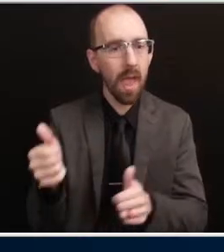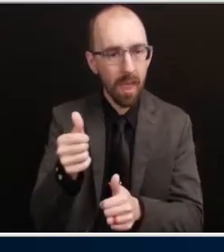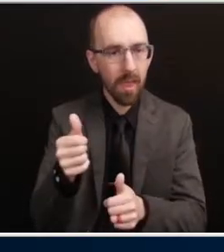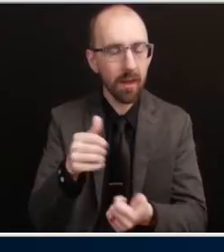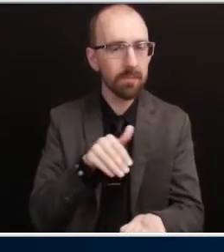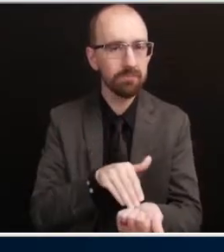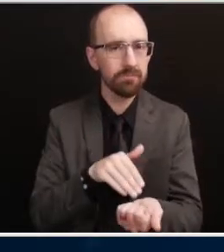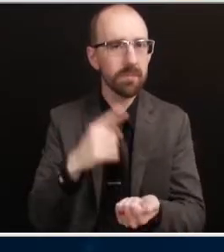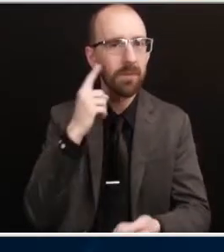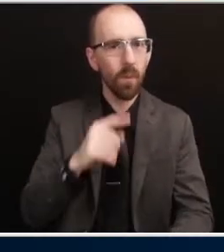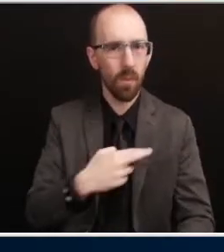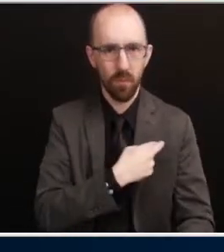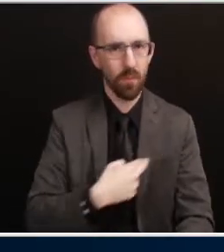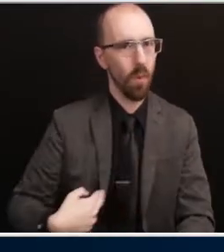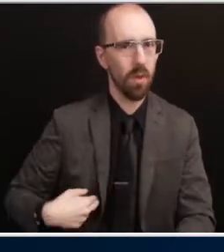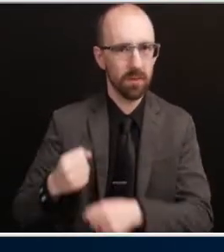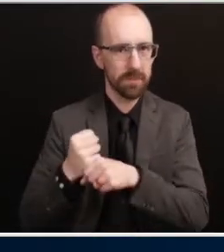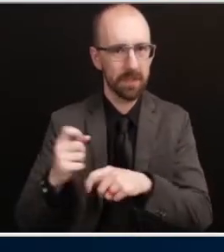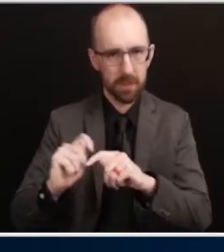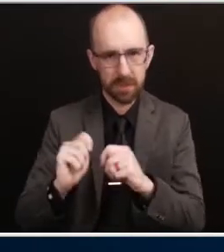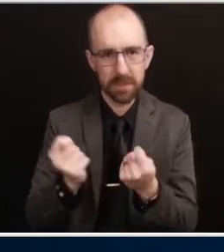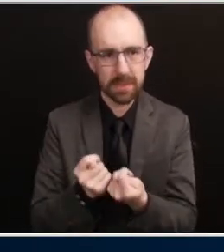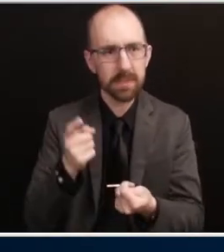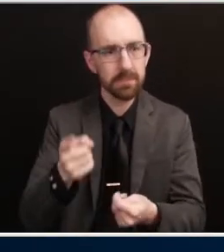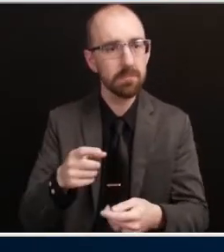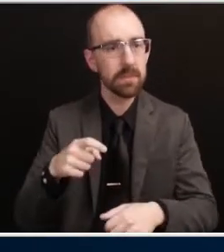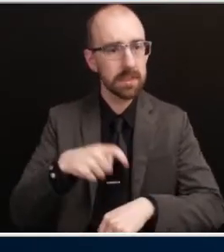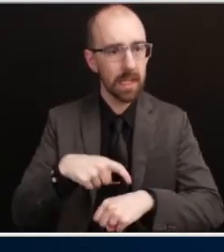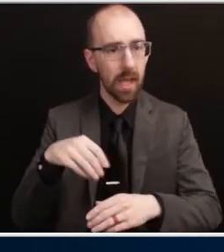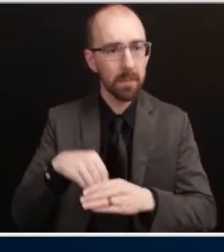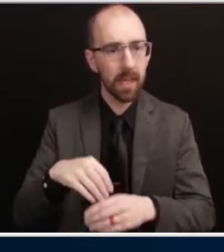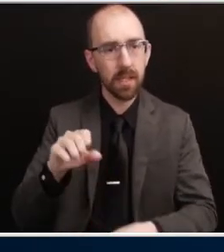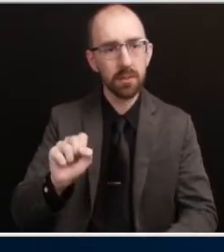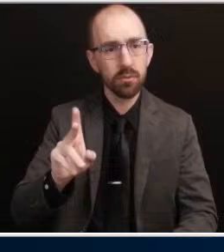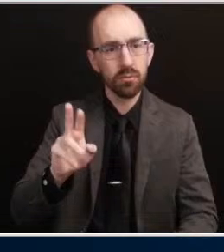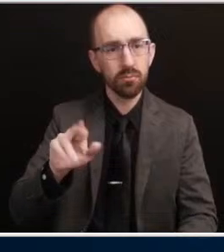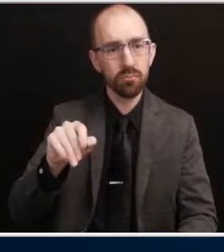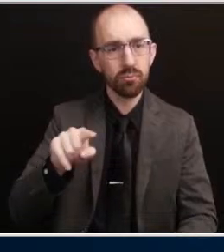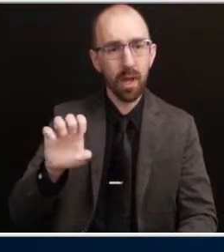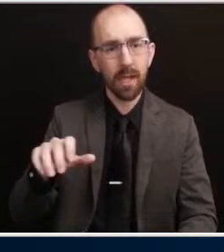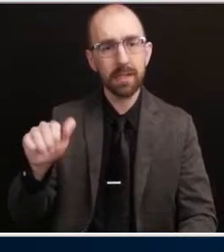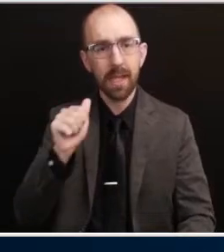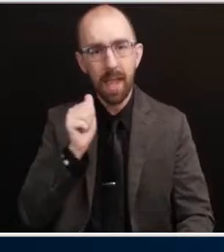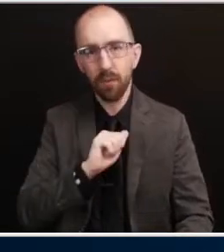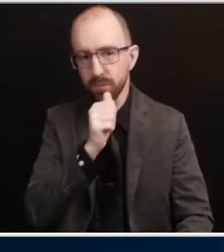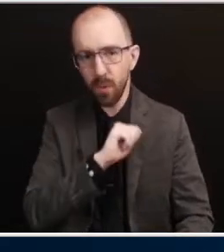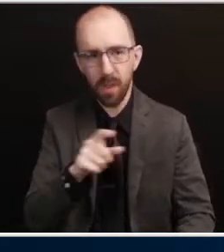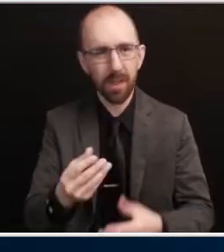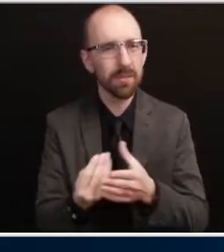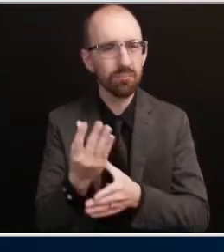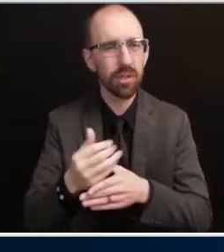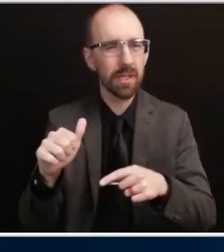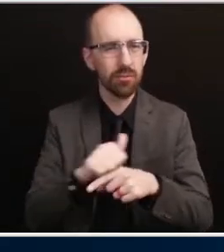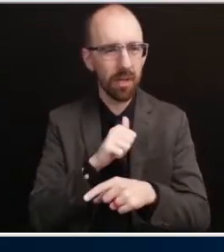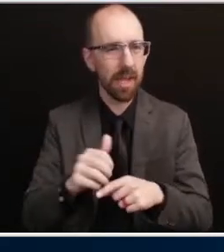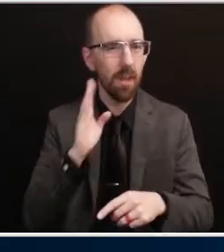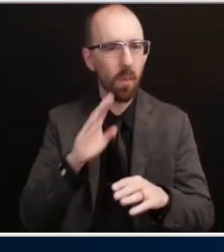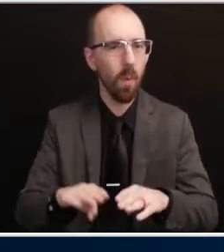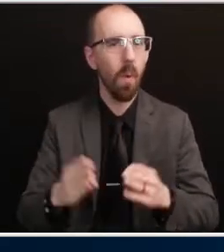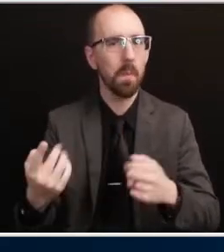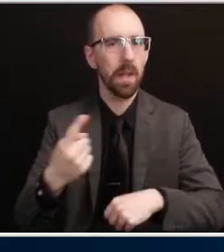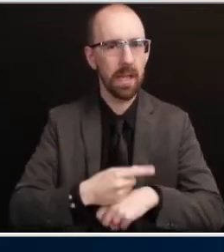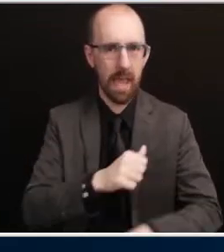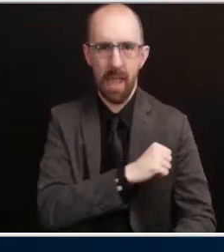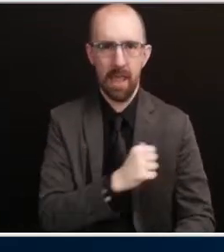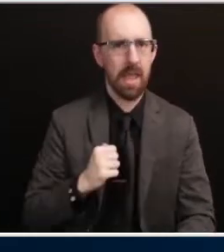Royals and has spent some time in Surprise, Arizona in spring training, which is about to break here as we hit the opening day in Atlanta, I think, on Friday.